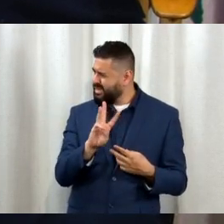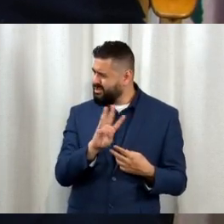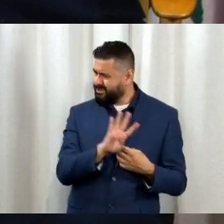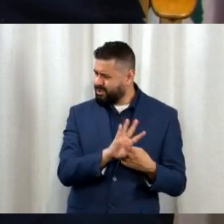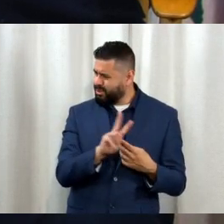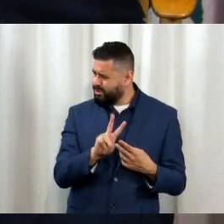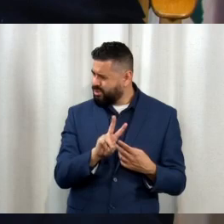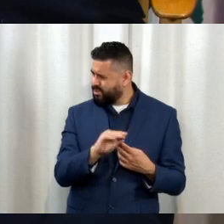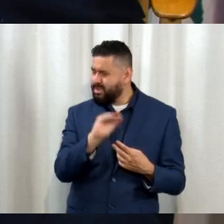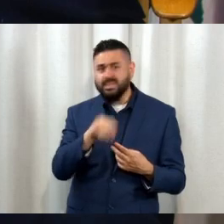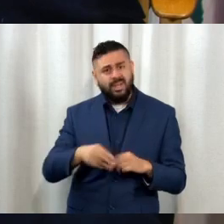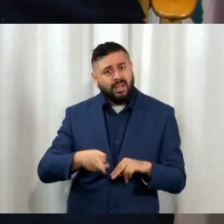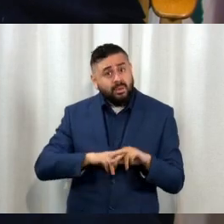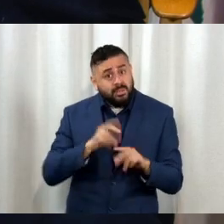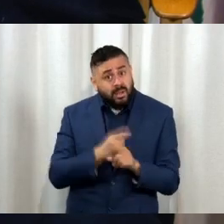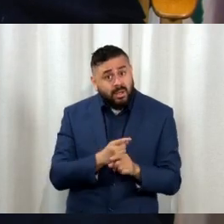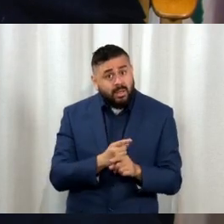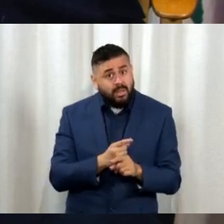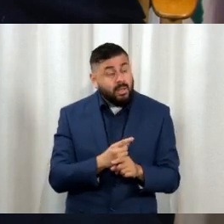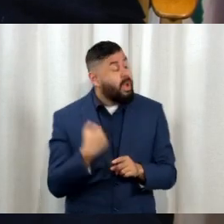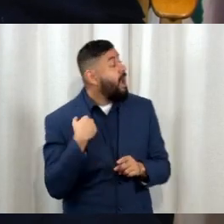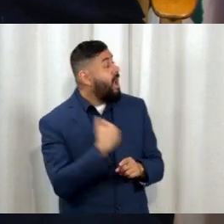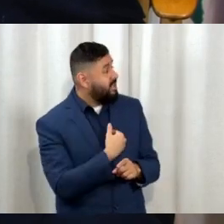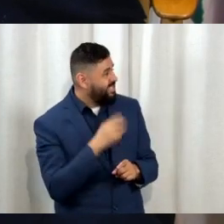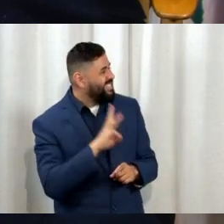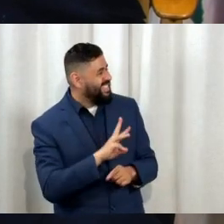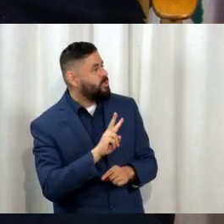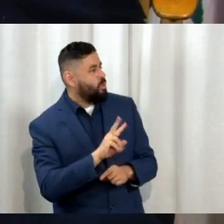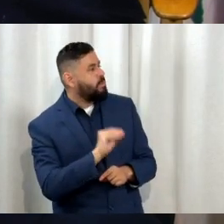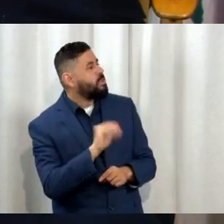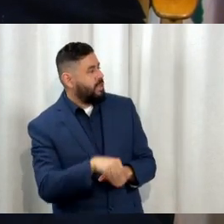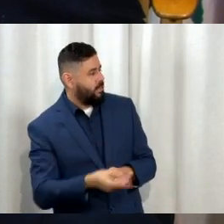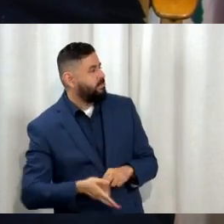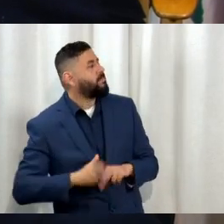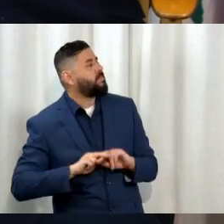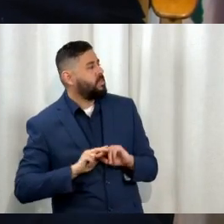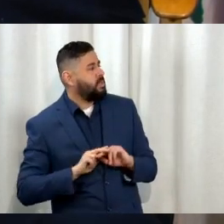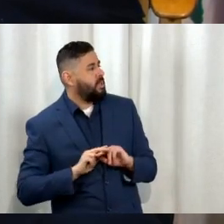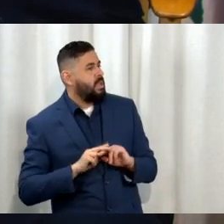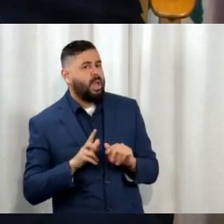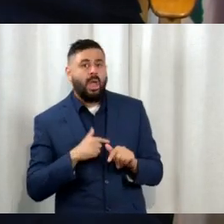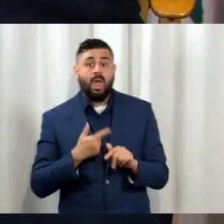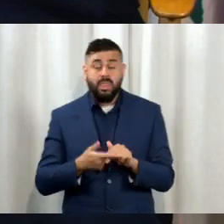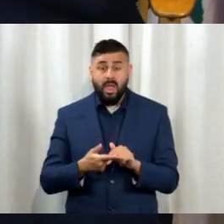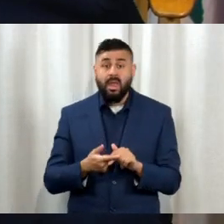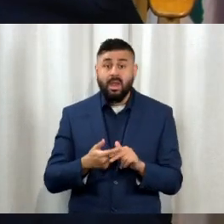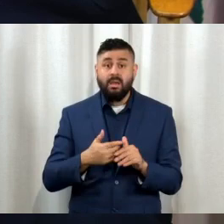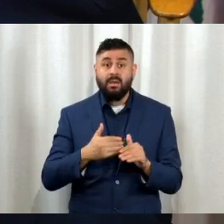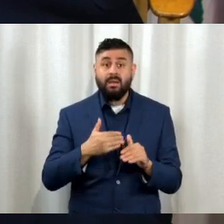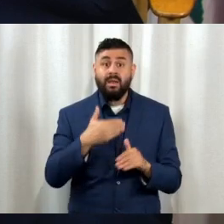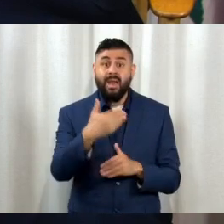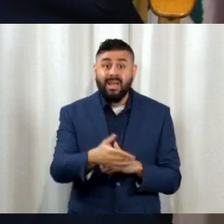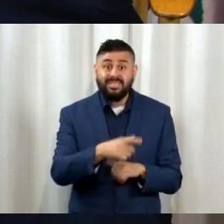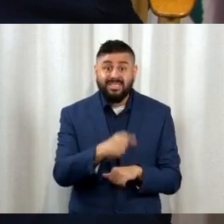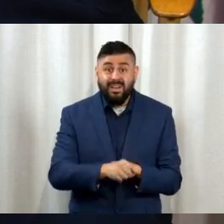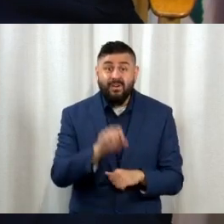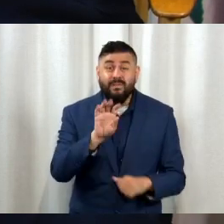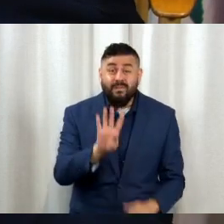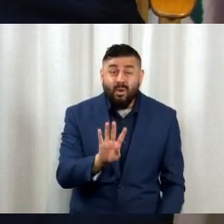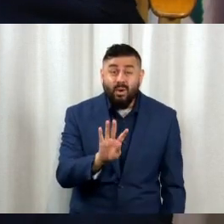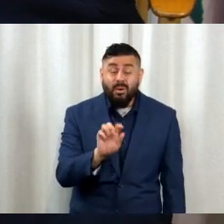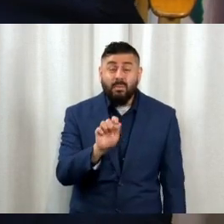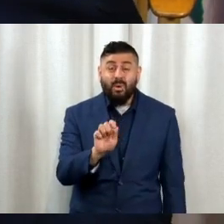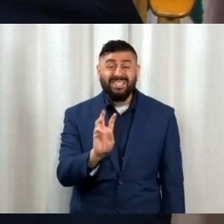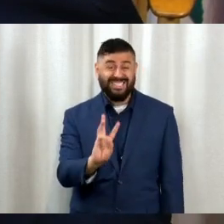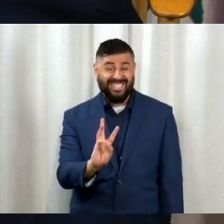42% increase last year, right? For us, 62%. It was 62%. Yeah. And then it went down the next year to